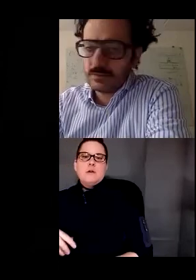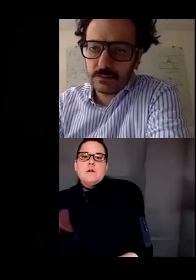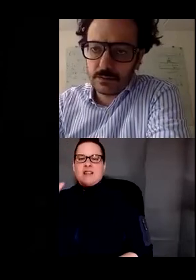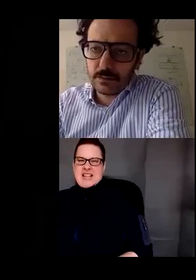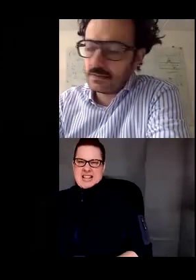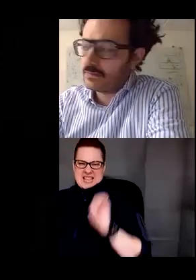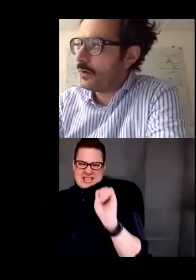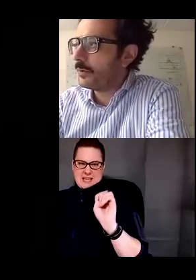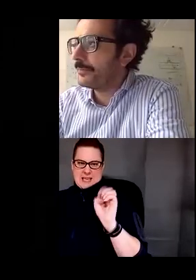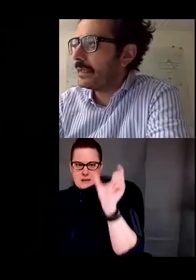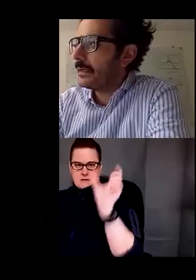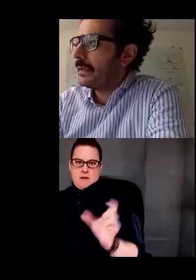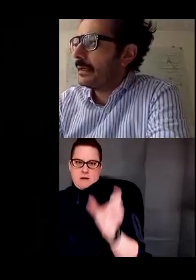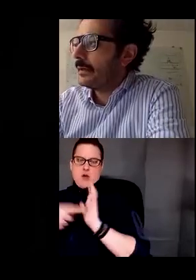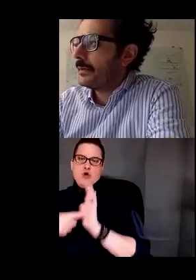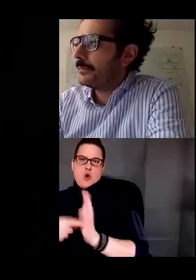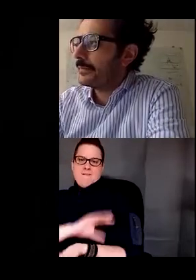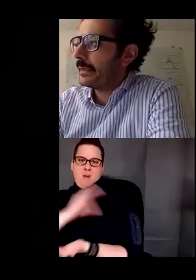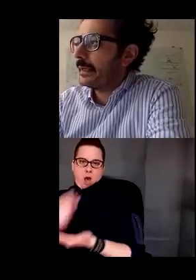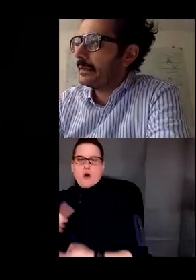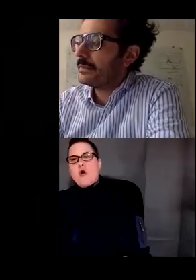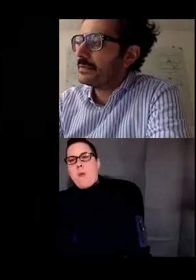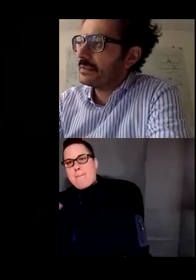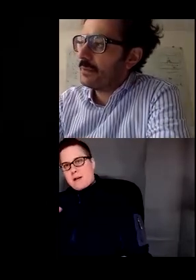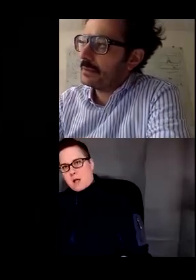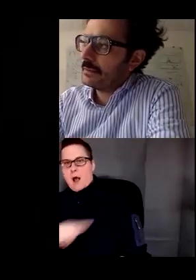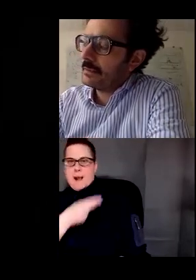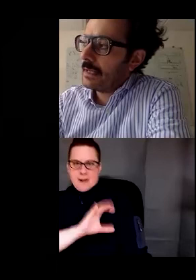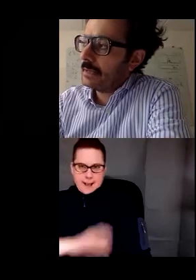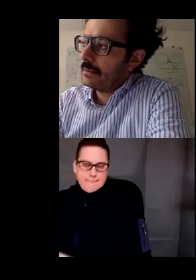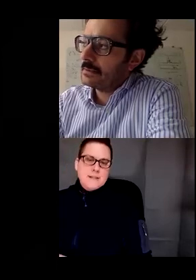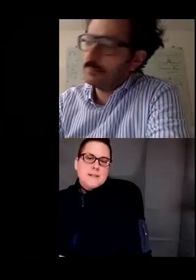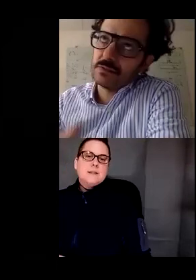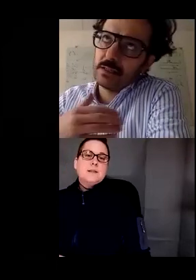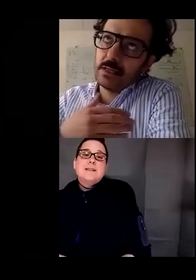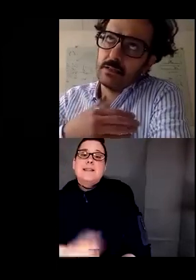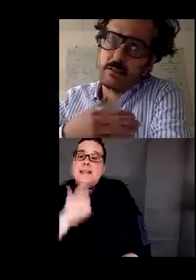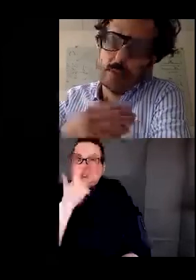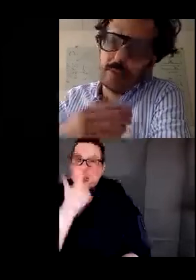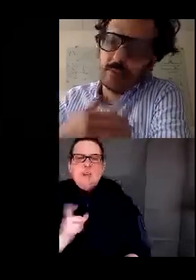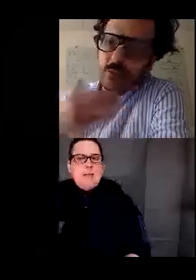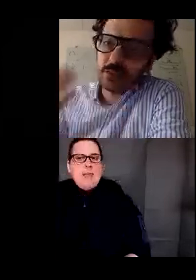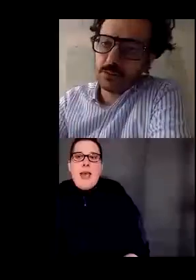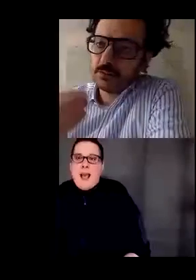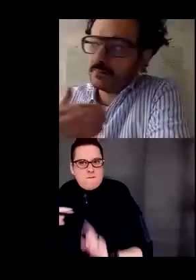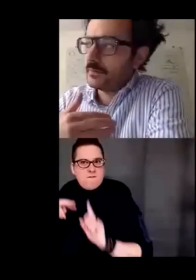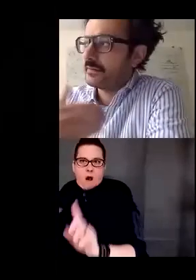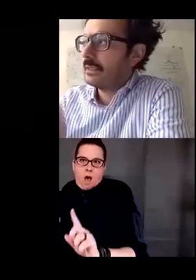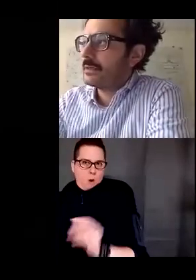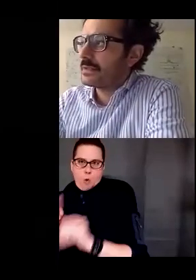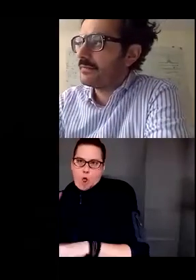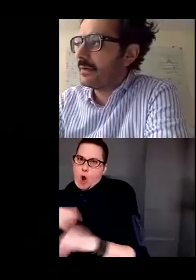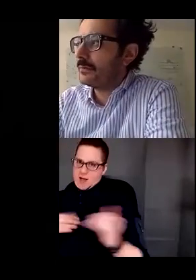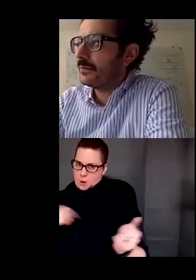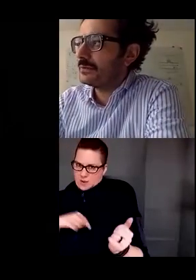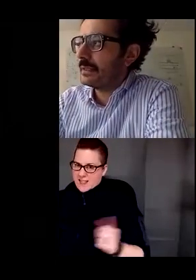here is volume. And the interesting part that they had here is because they had the follow-up for more than we did for 3